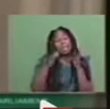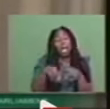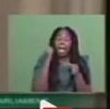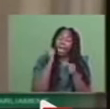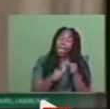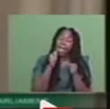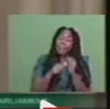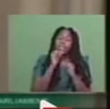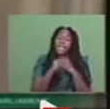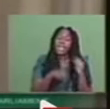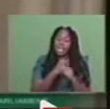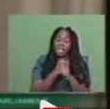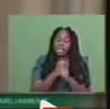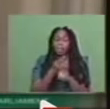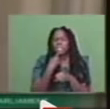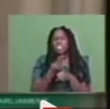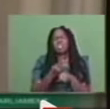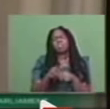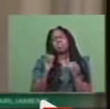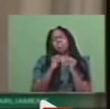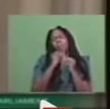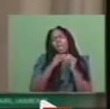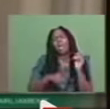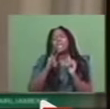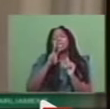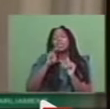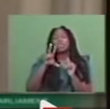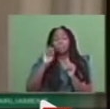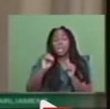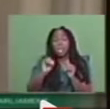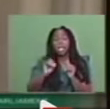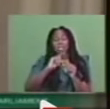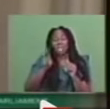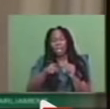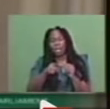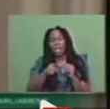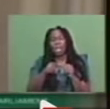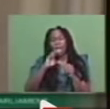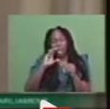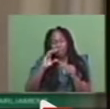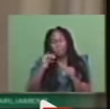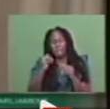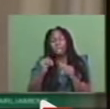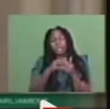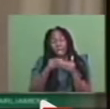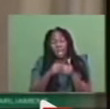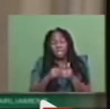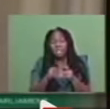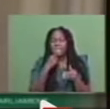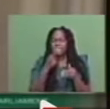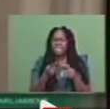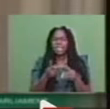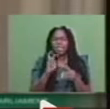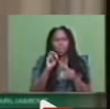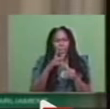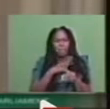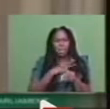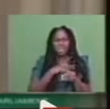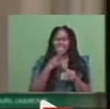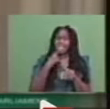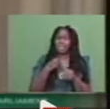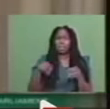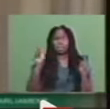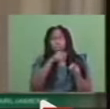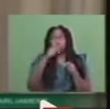with $250,000. The interest payment on the overdraft would be I don't know, like that's a magic figure.